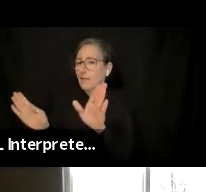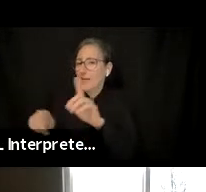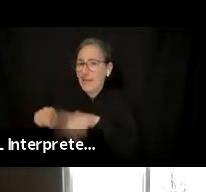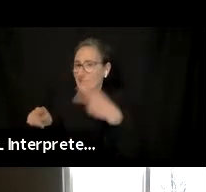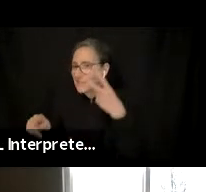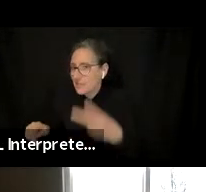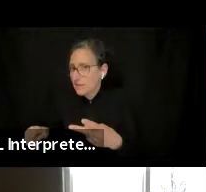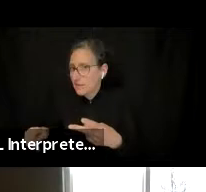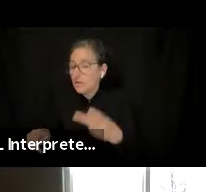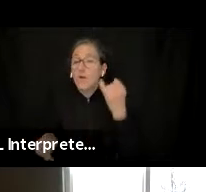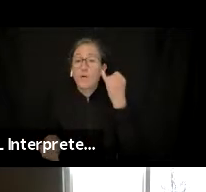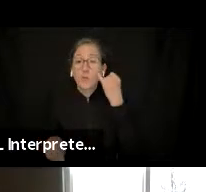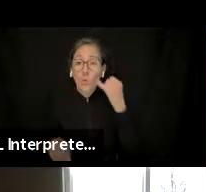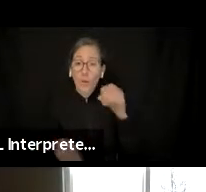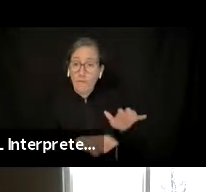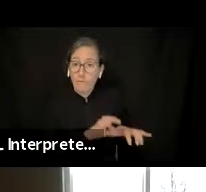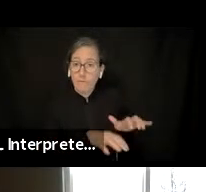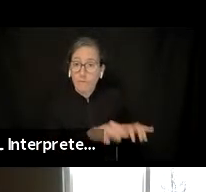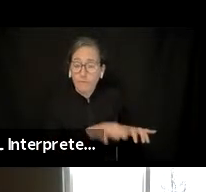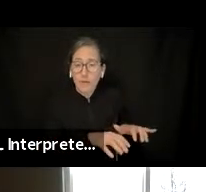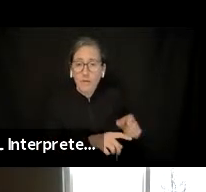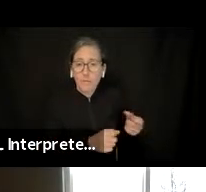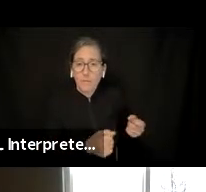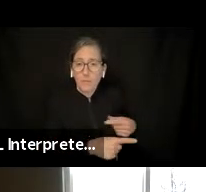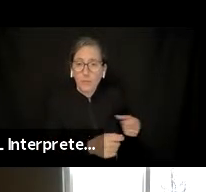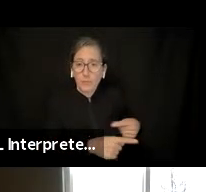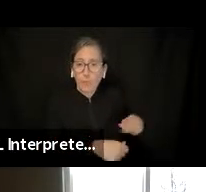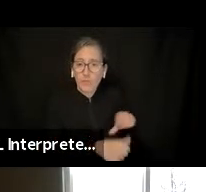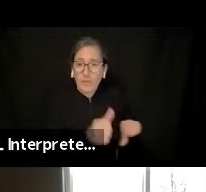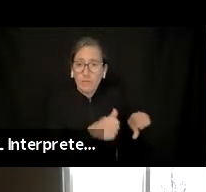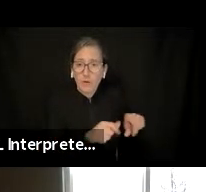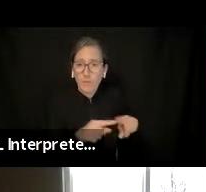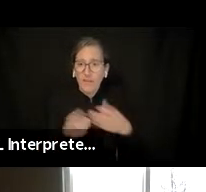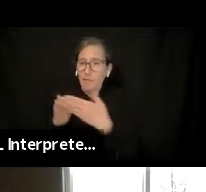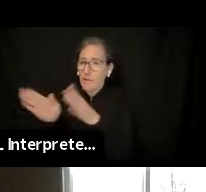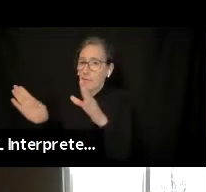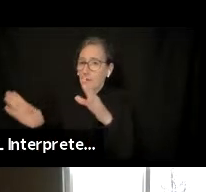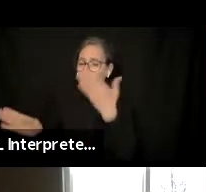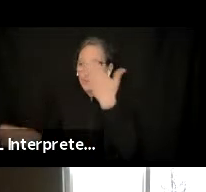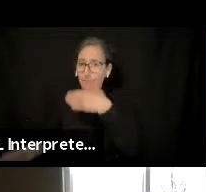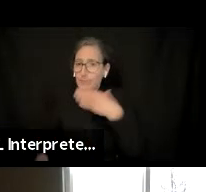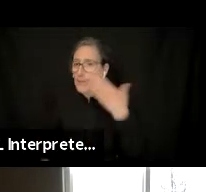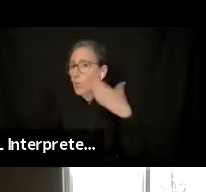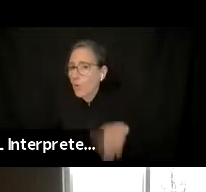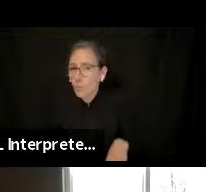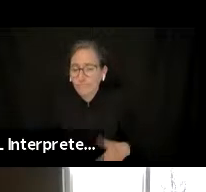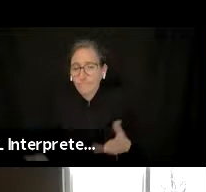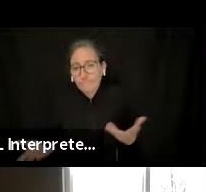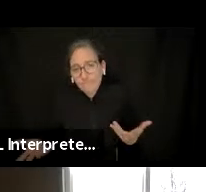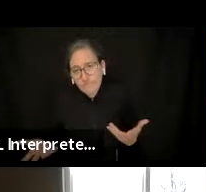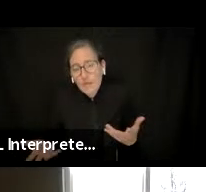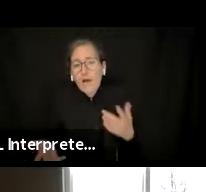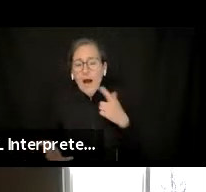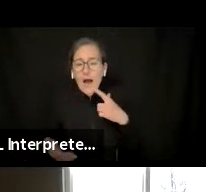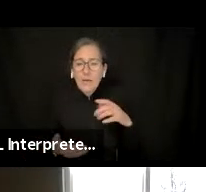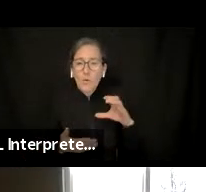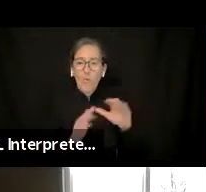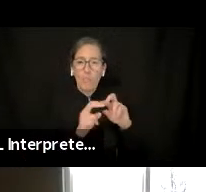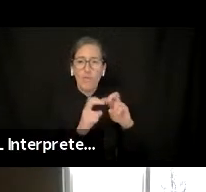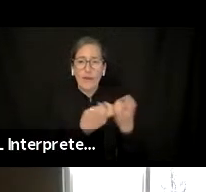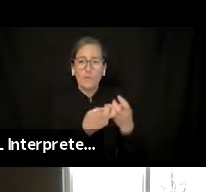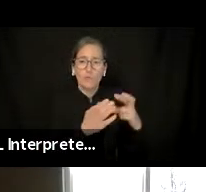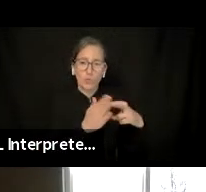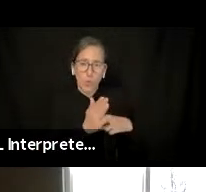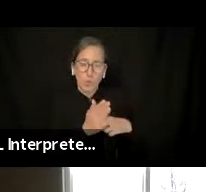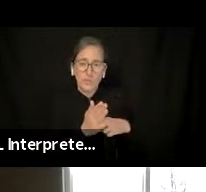that the public isn't aware of is like, I think you see in council rules discouraging councilors from texting